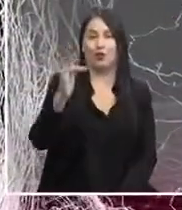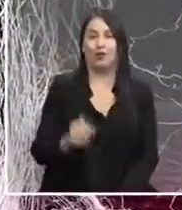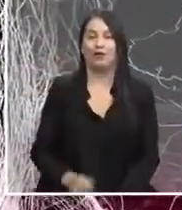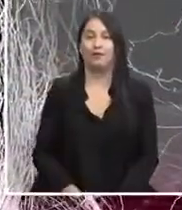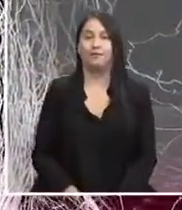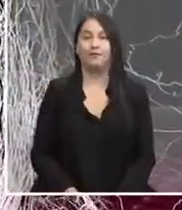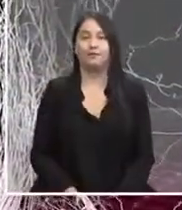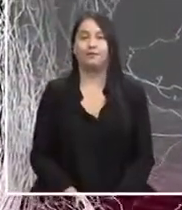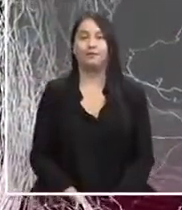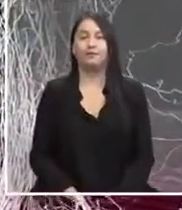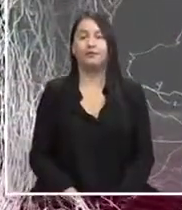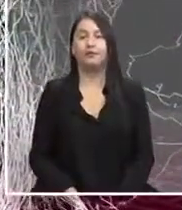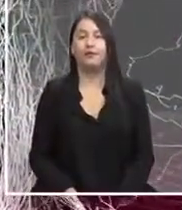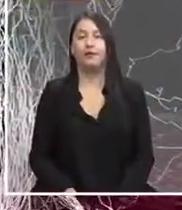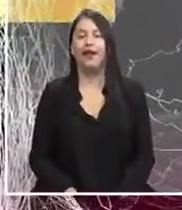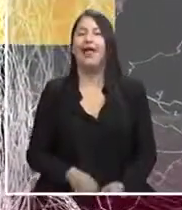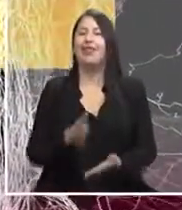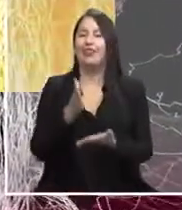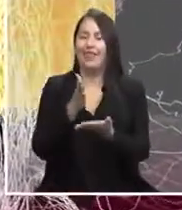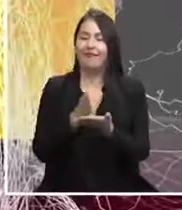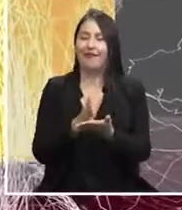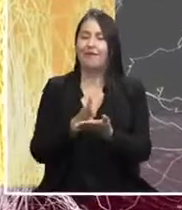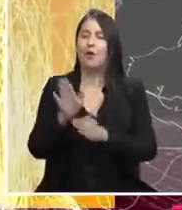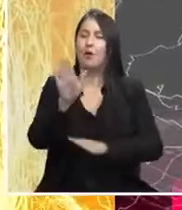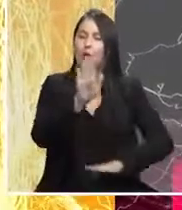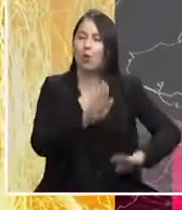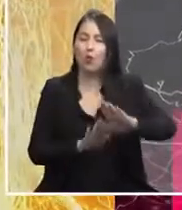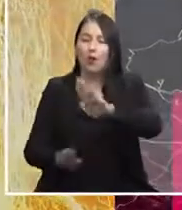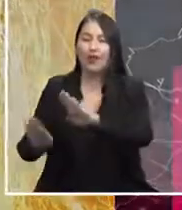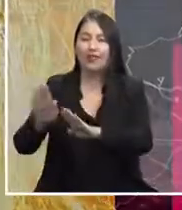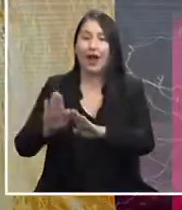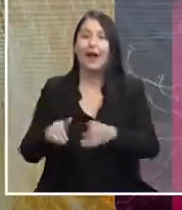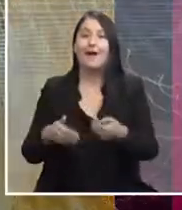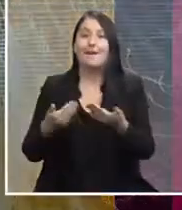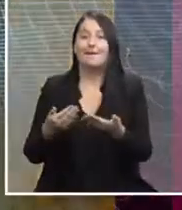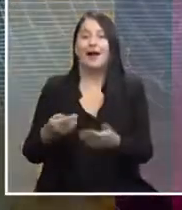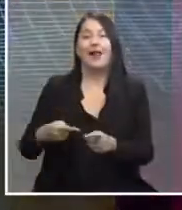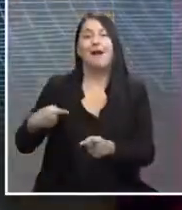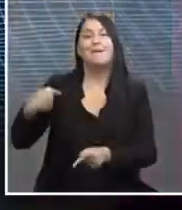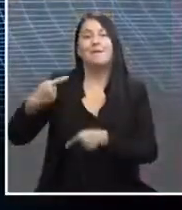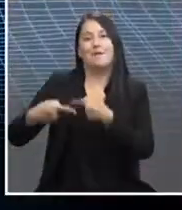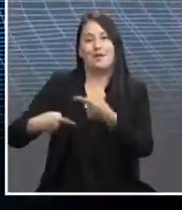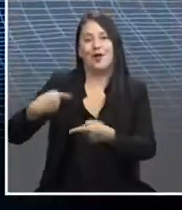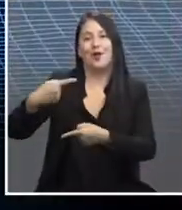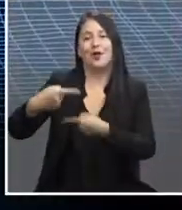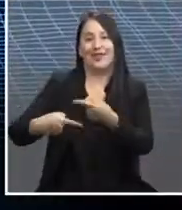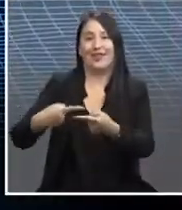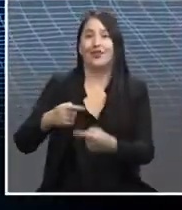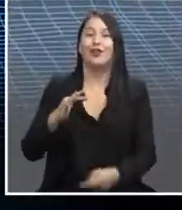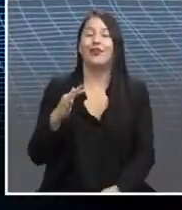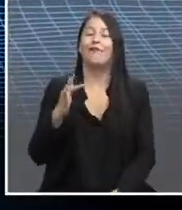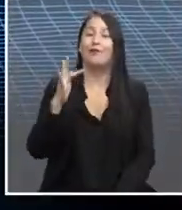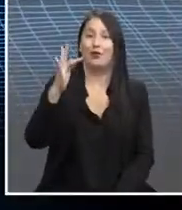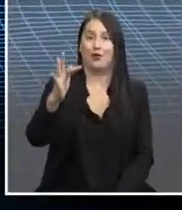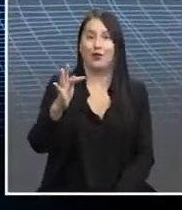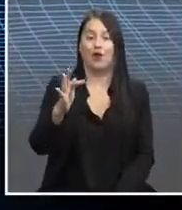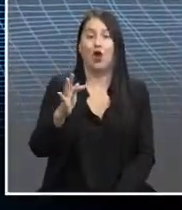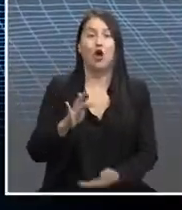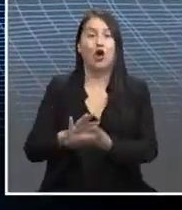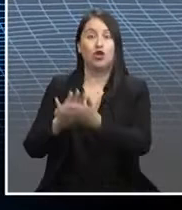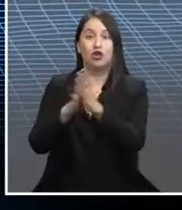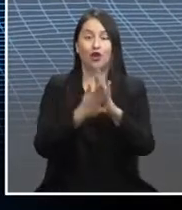generations. They need what the land and sea have to offer, and they need wild, inspirational places